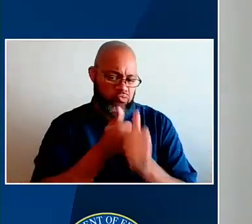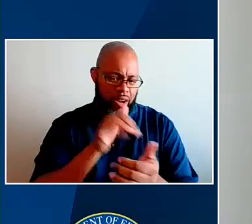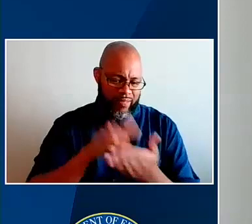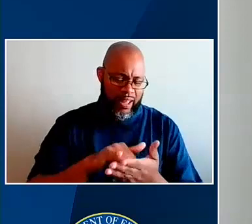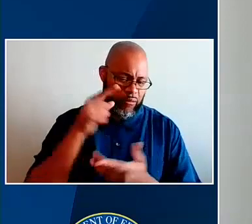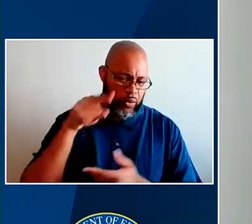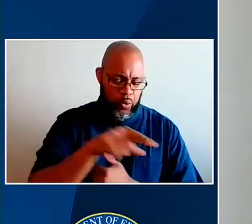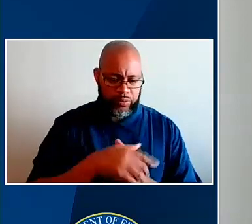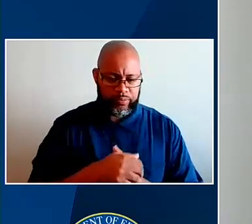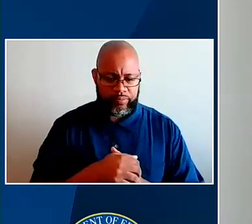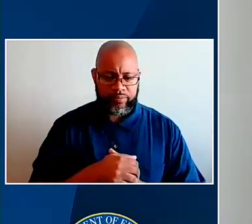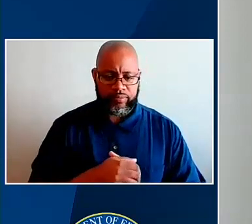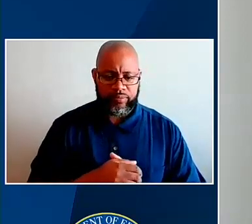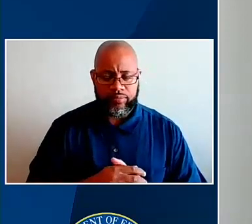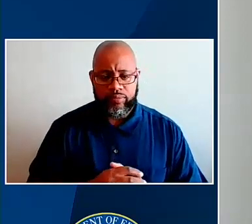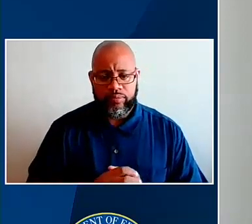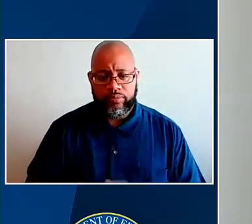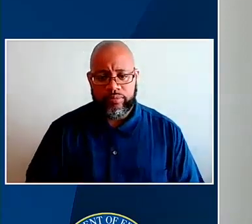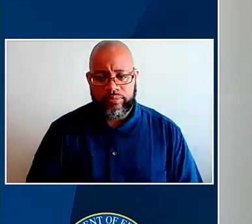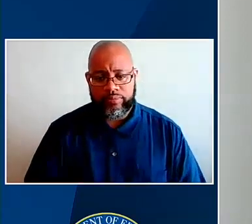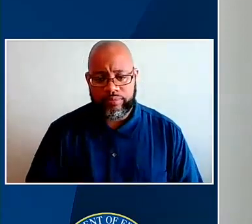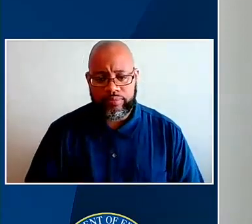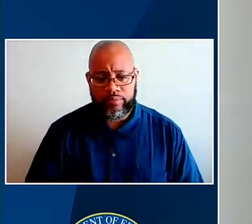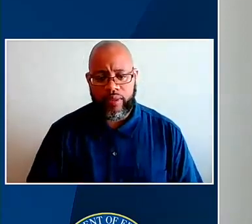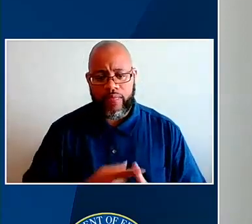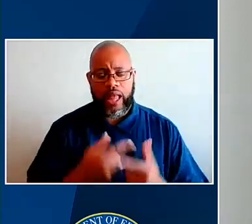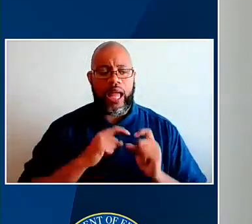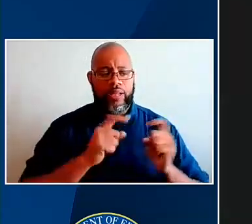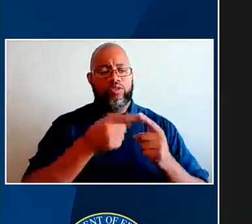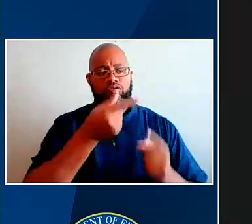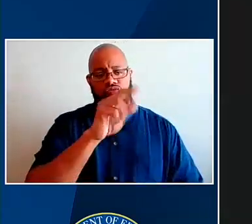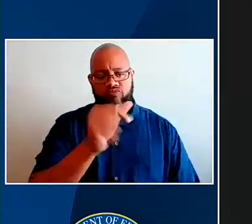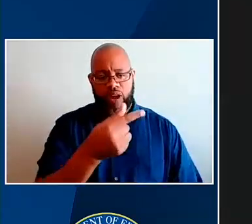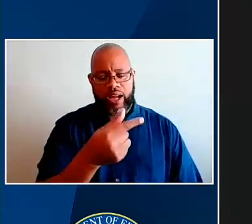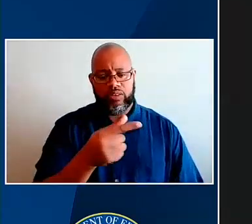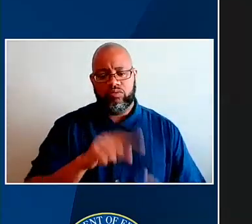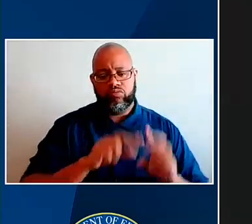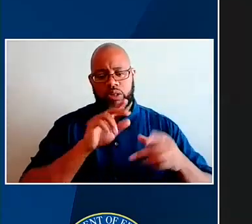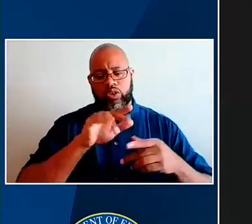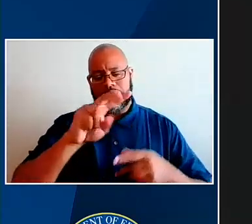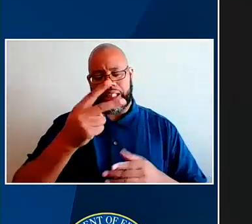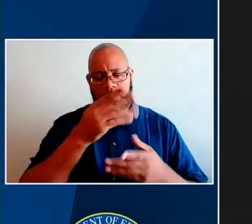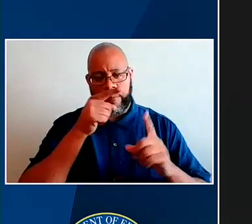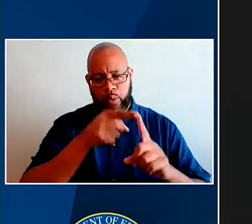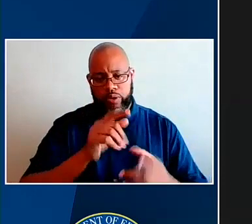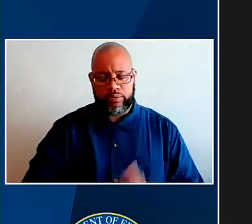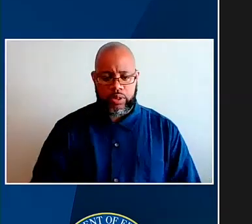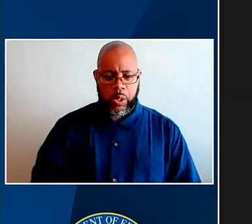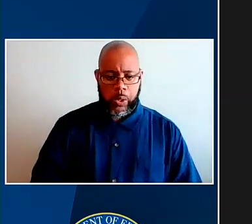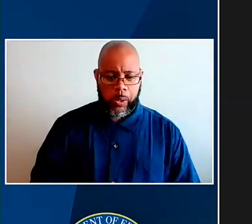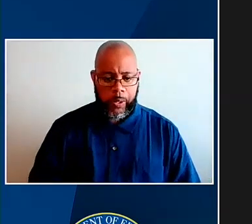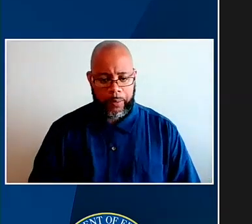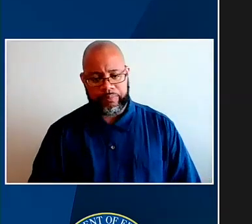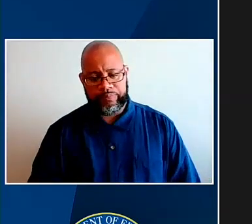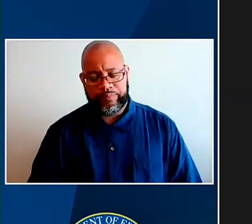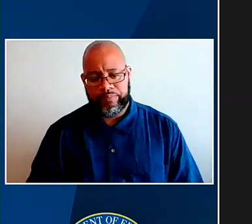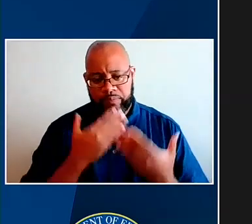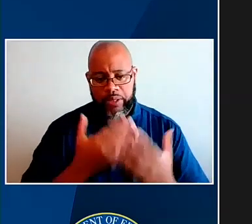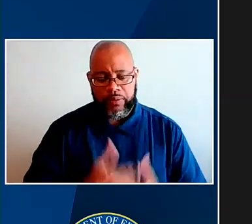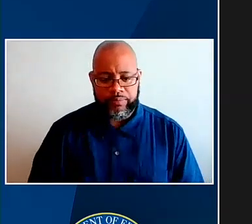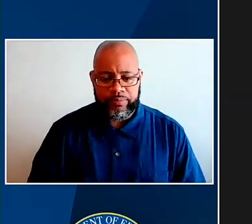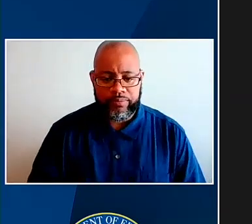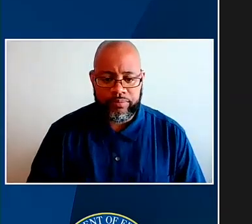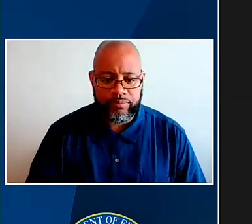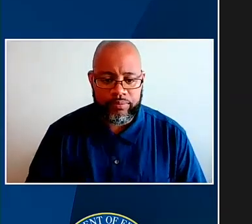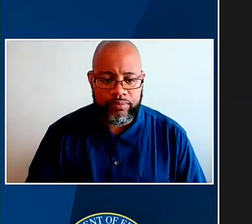before the third session. And then I'll hand it off to Greg to respond to your second point. Thanks. Thanks,